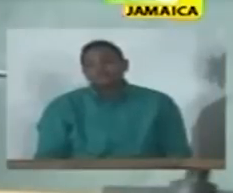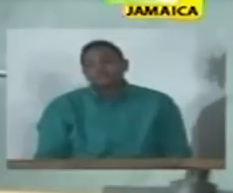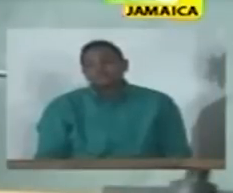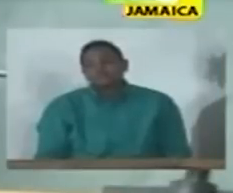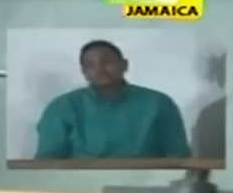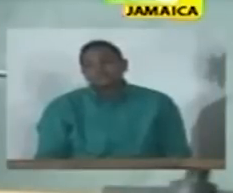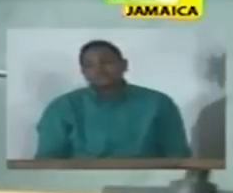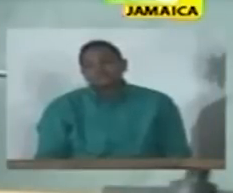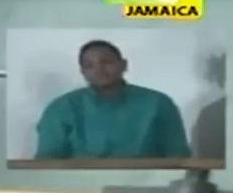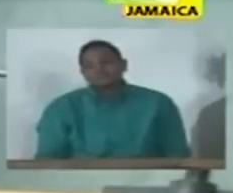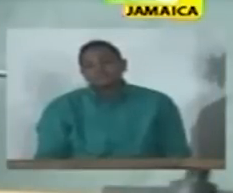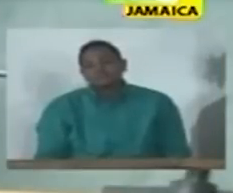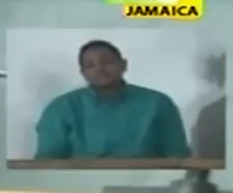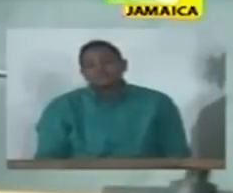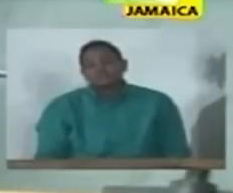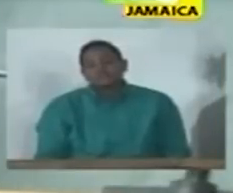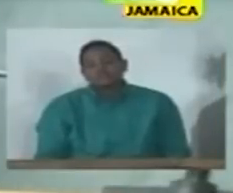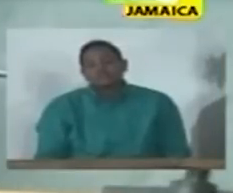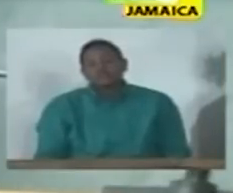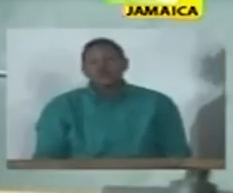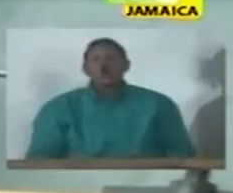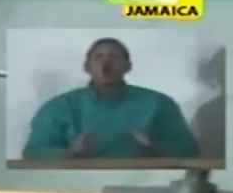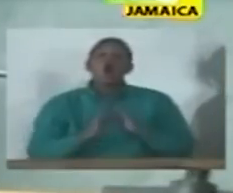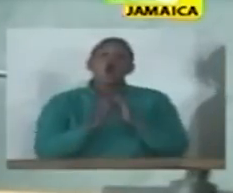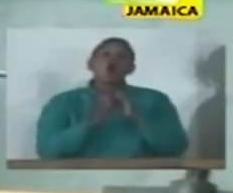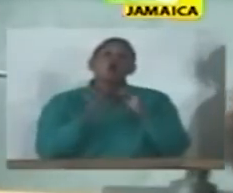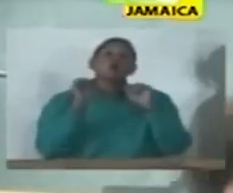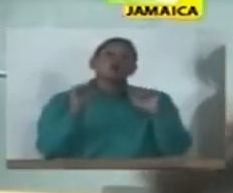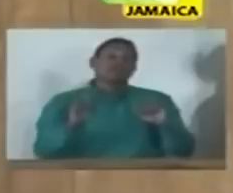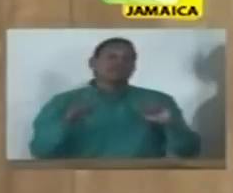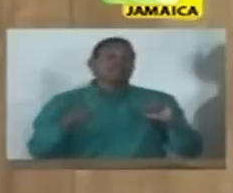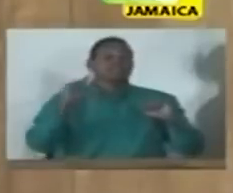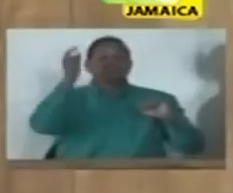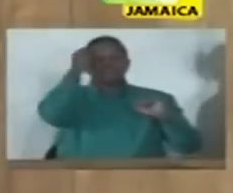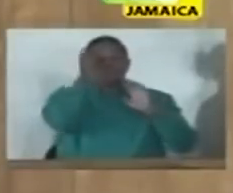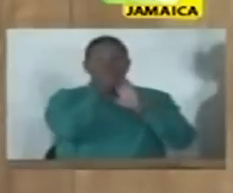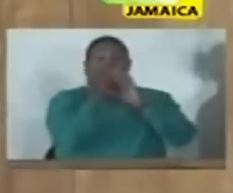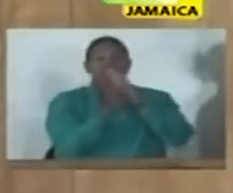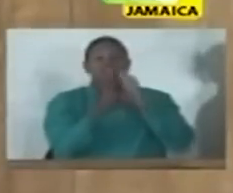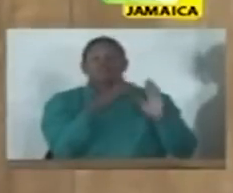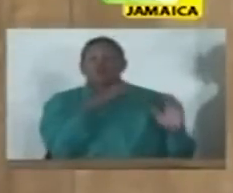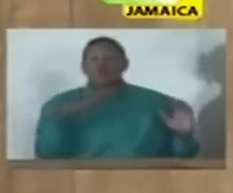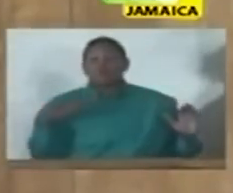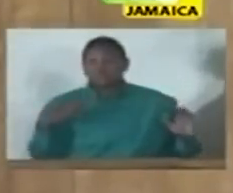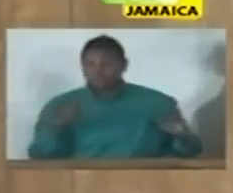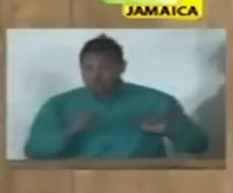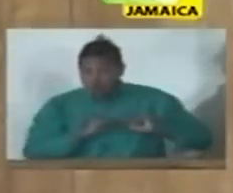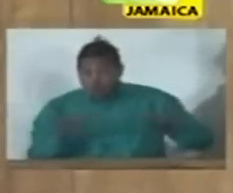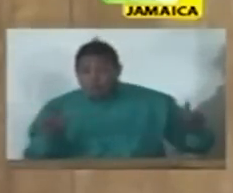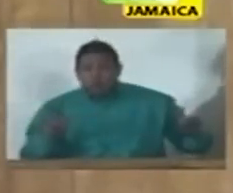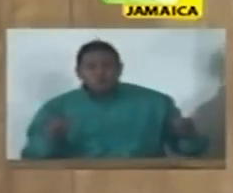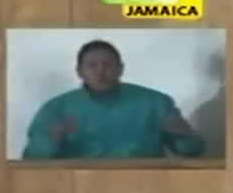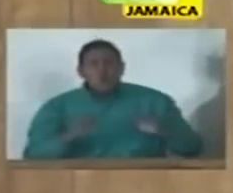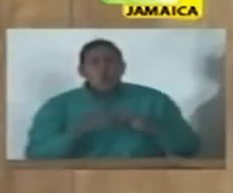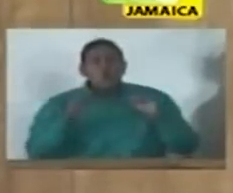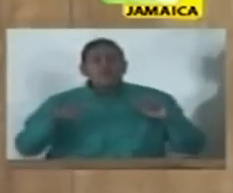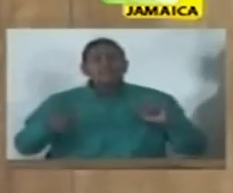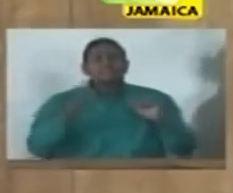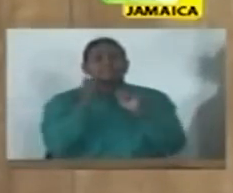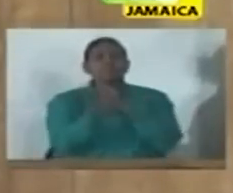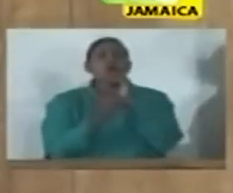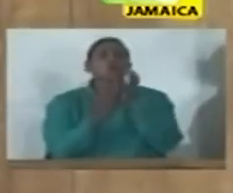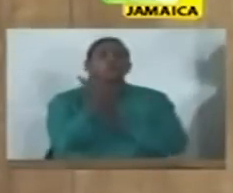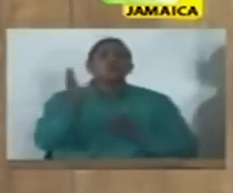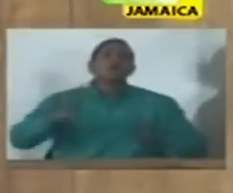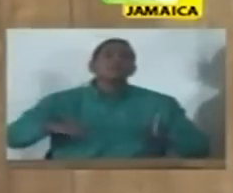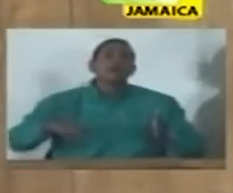How can this go to legislation committee and come out? How can this pass the Parliament